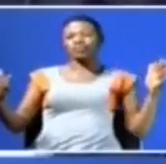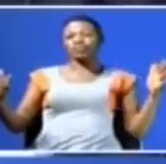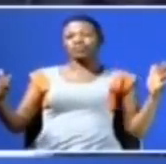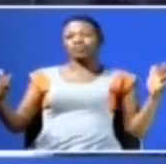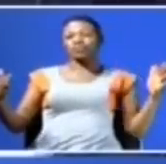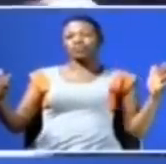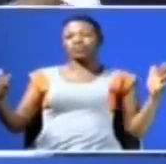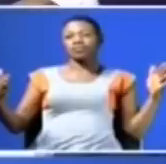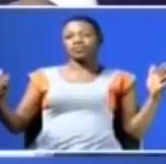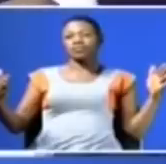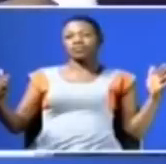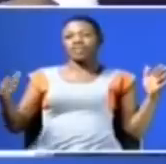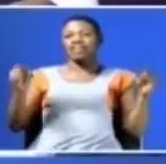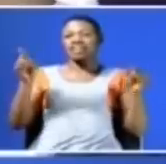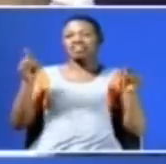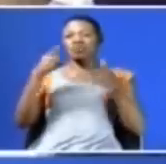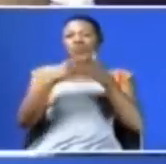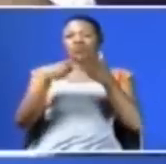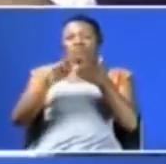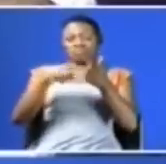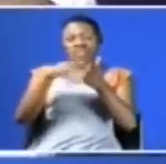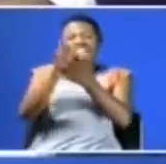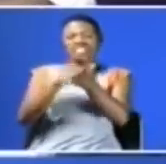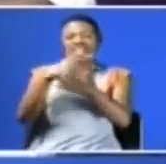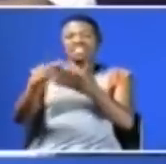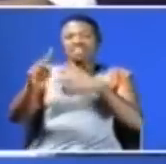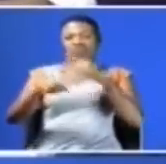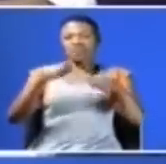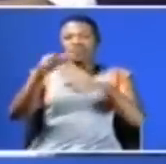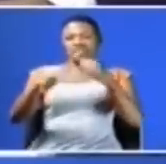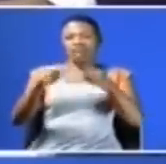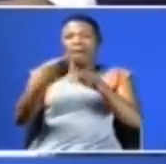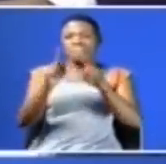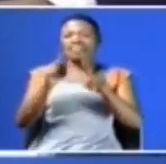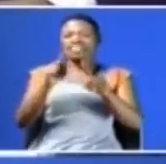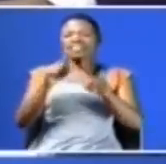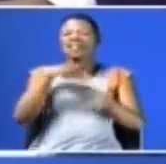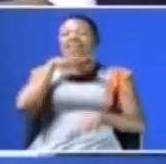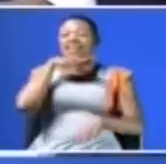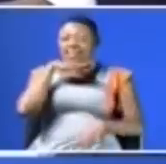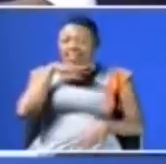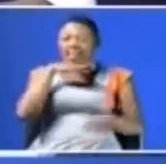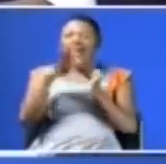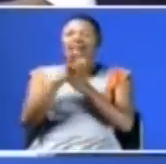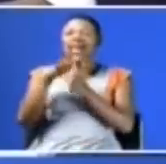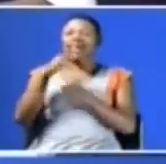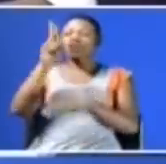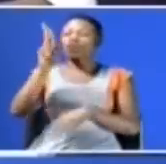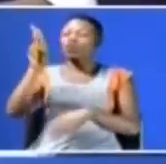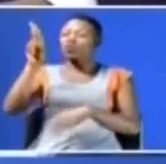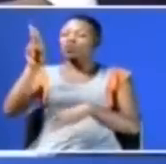Mm. That's what we mean by a structured process. Okay. But Raila and Uhuru